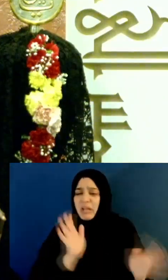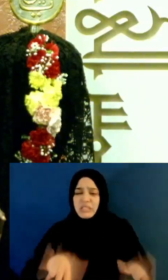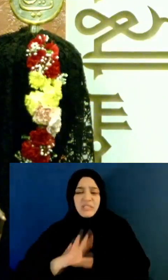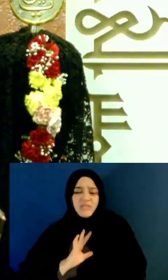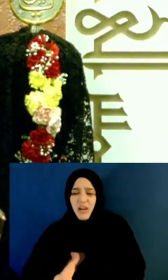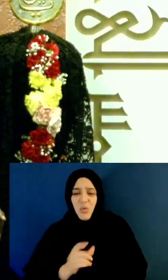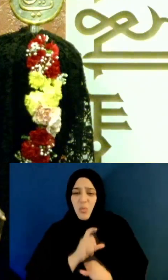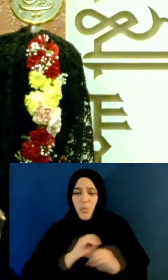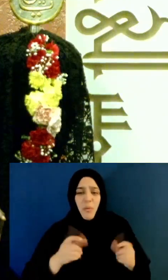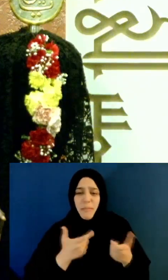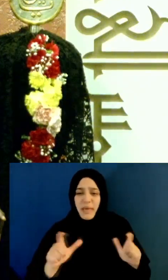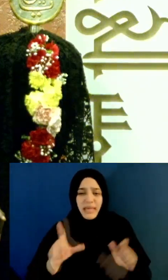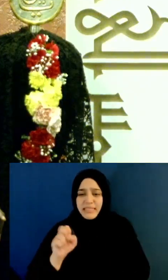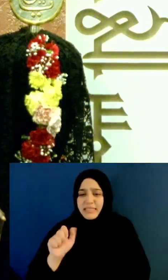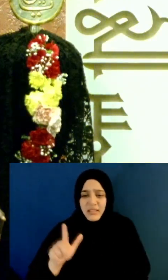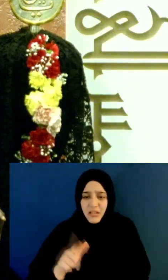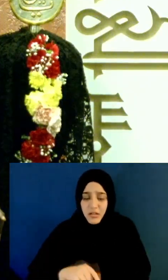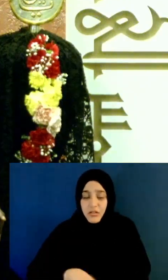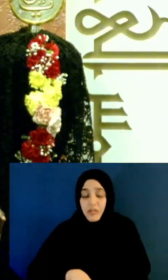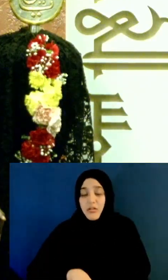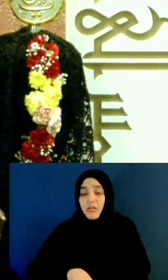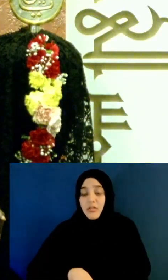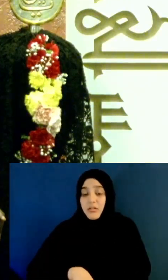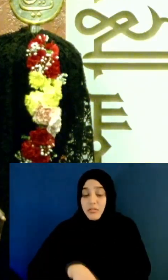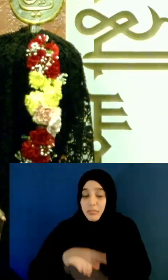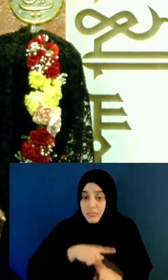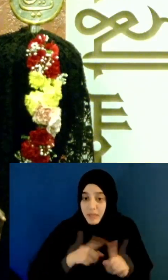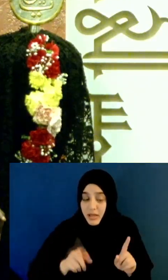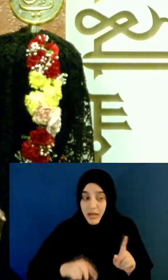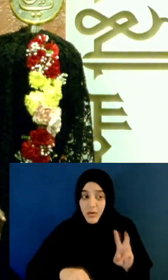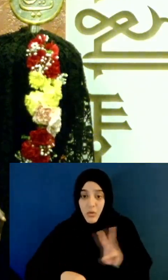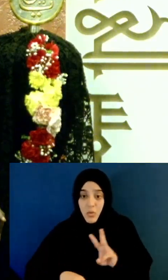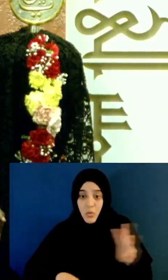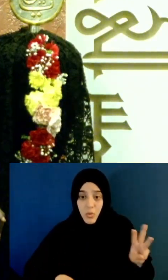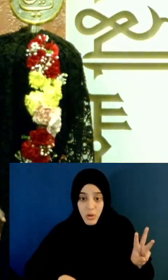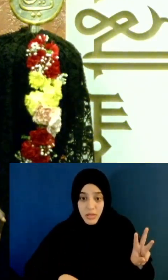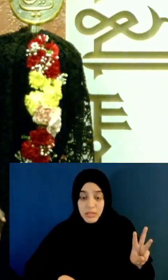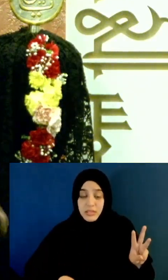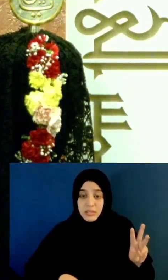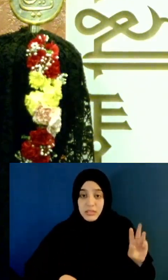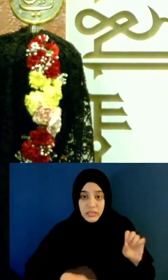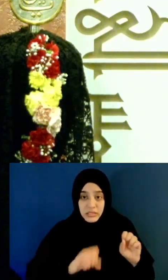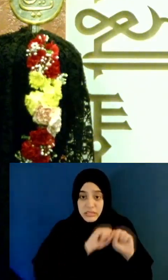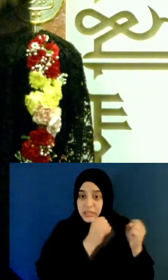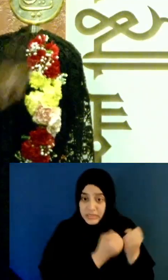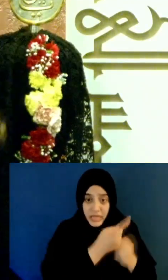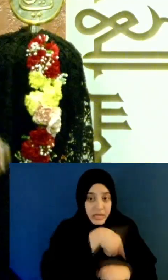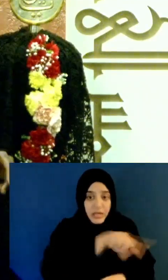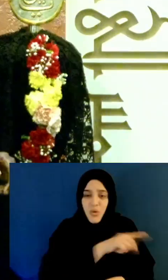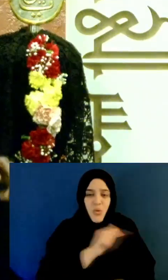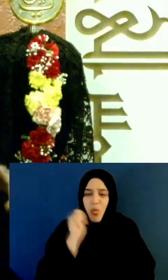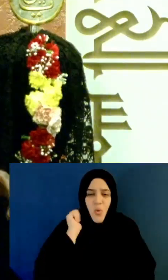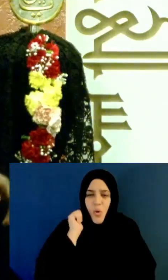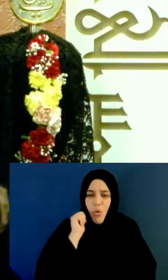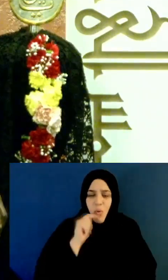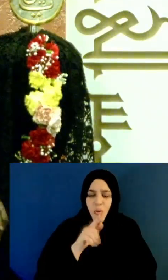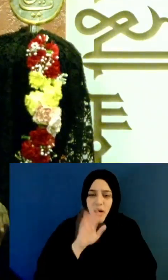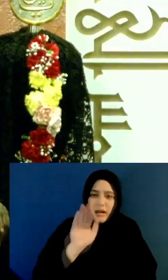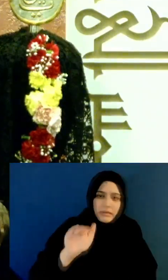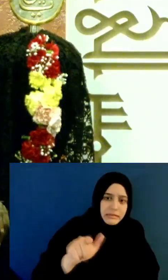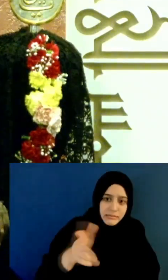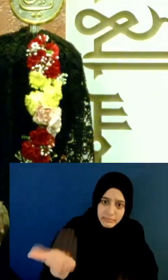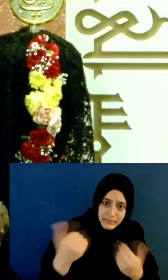in the Western society will impose on you to donate. But Islam is different.